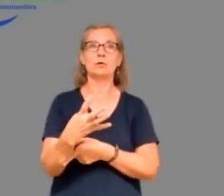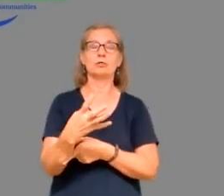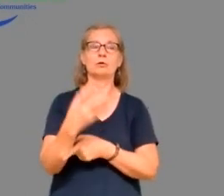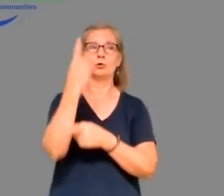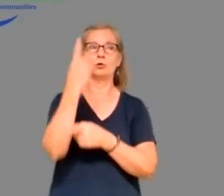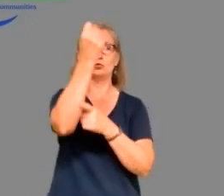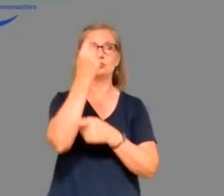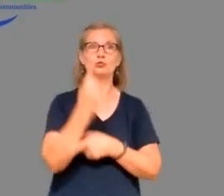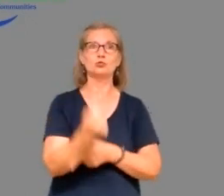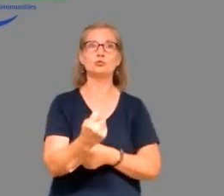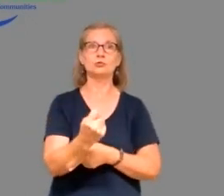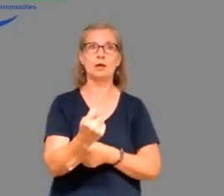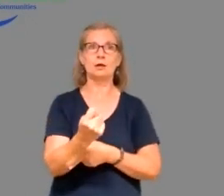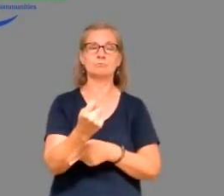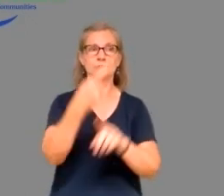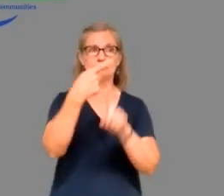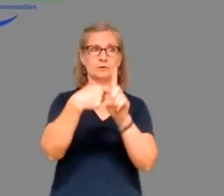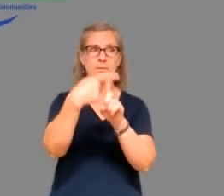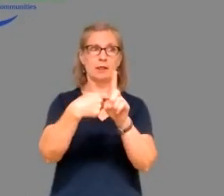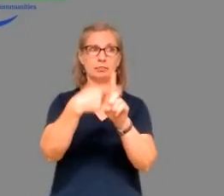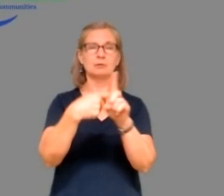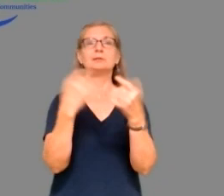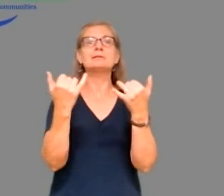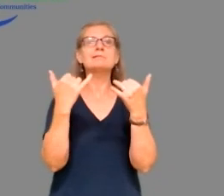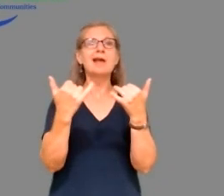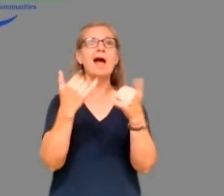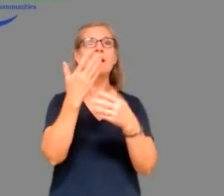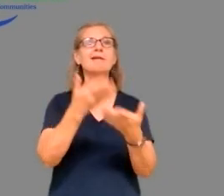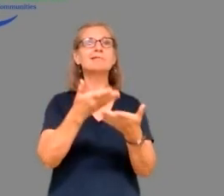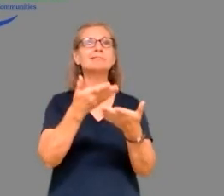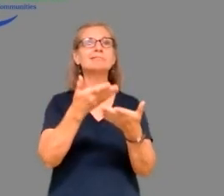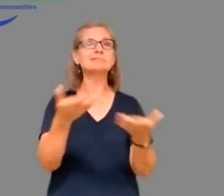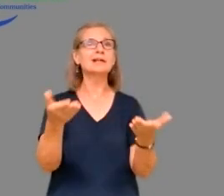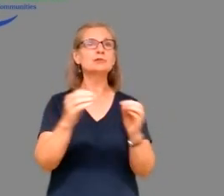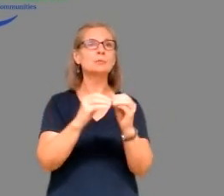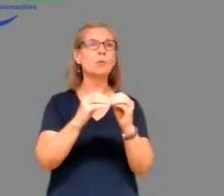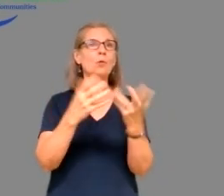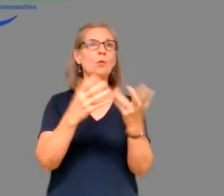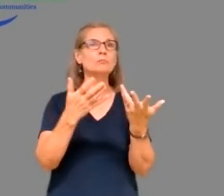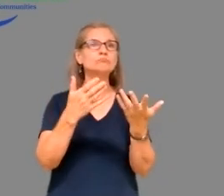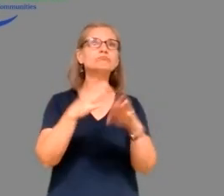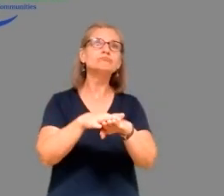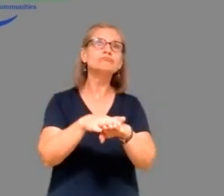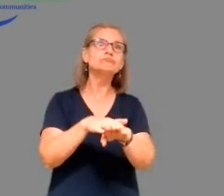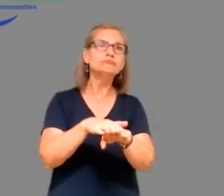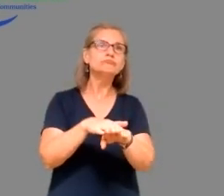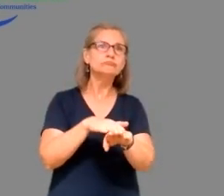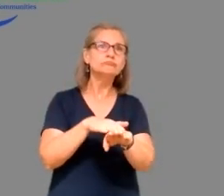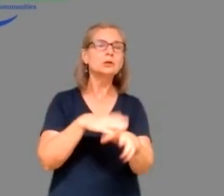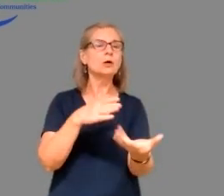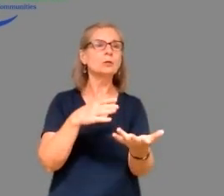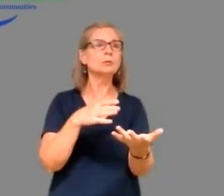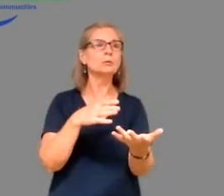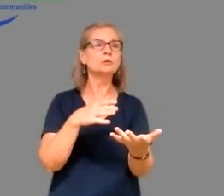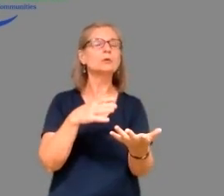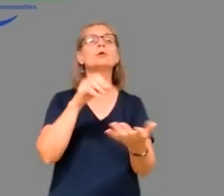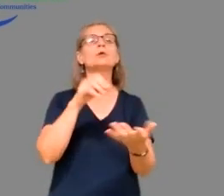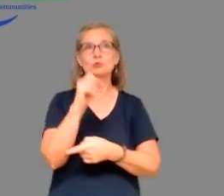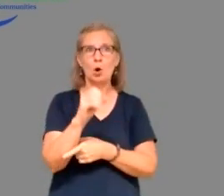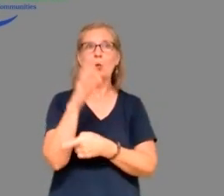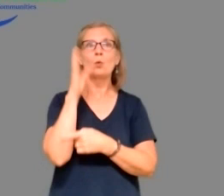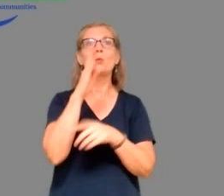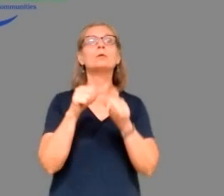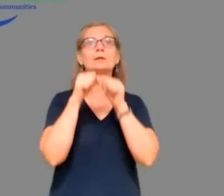As things have slowed down, I think the need to do this every week has also slowed down. So we will still be conducting these, but we